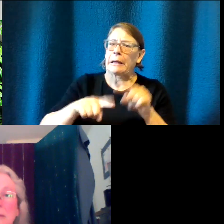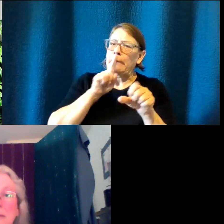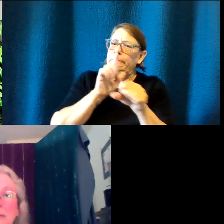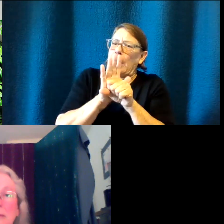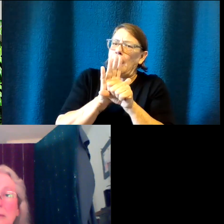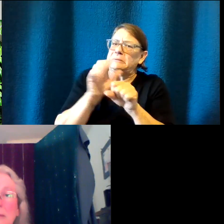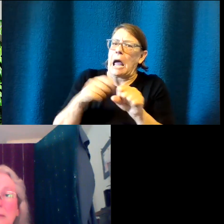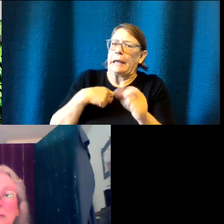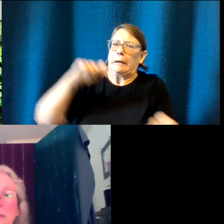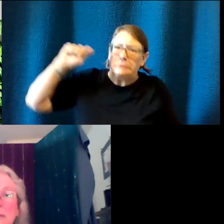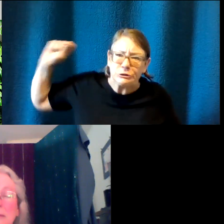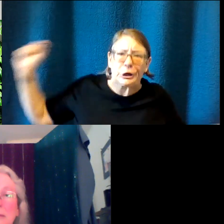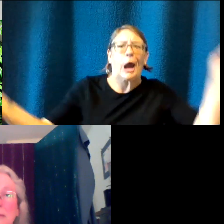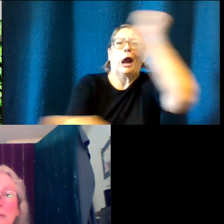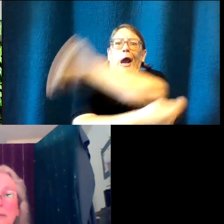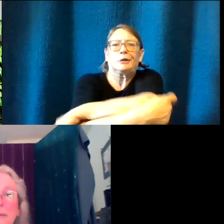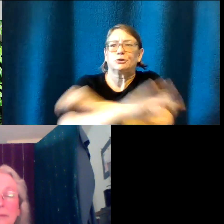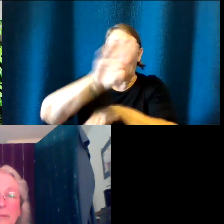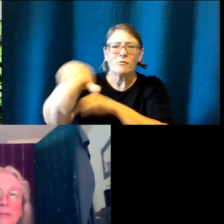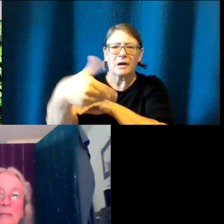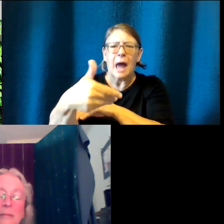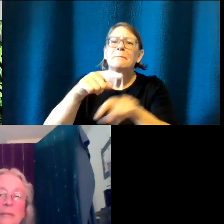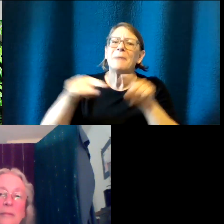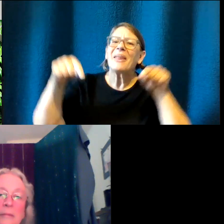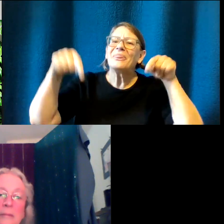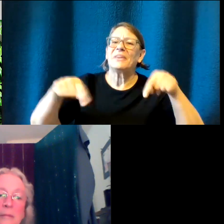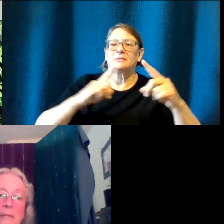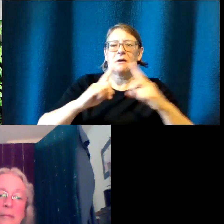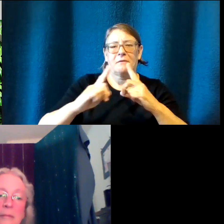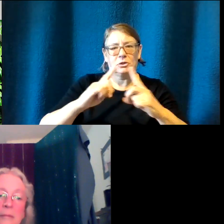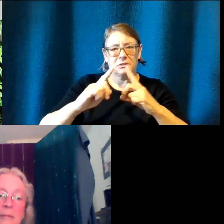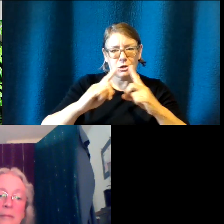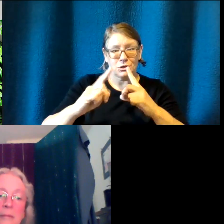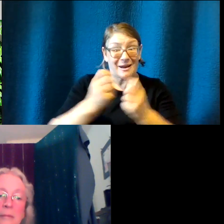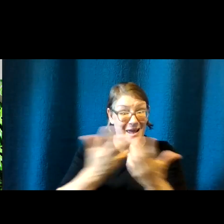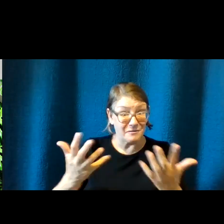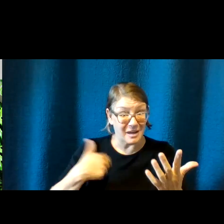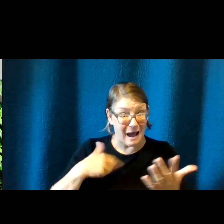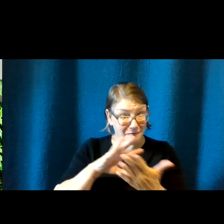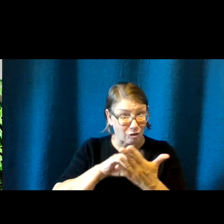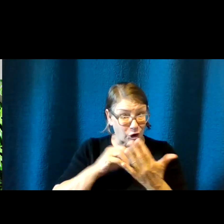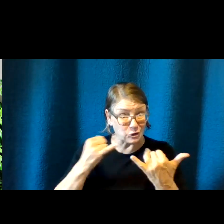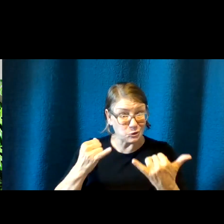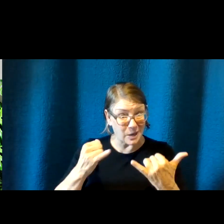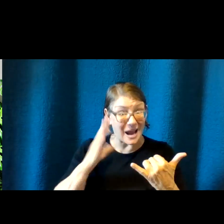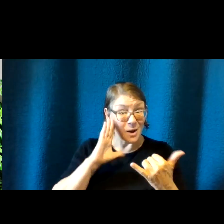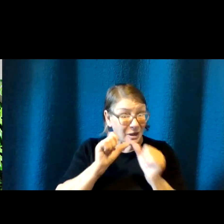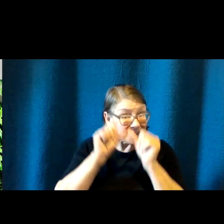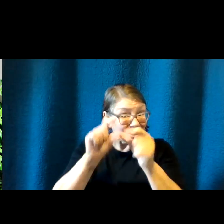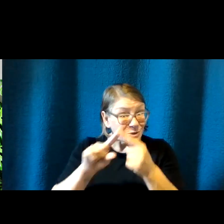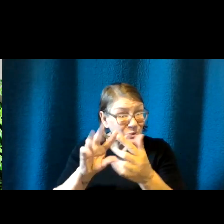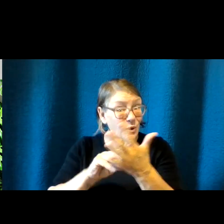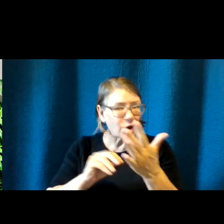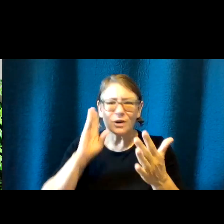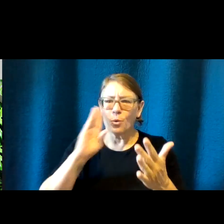sweeping change, but what I can promise is that this conversation and everything that I've learned and will continue to learn will be, front